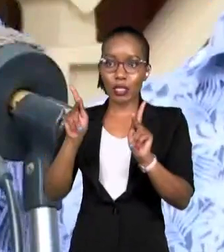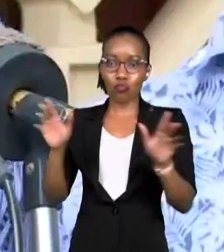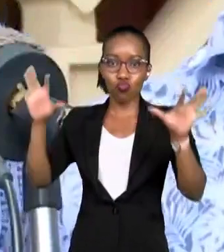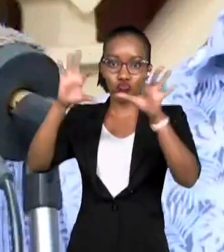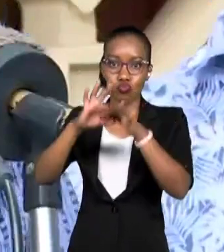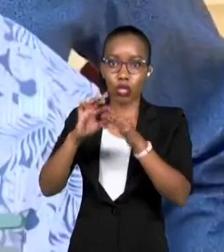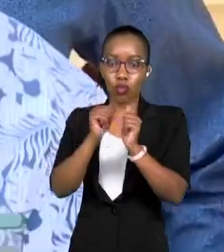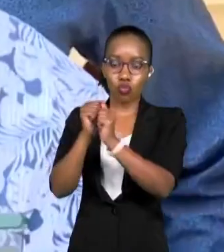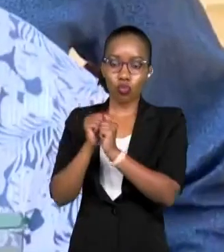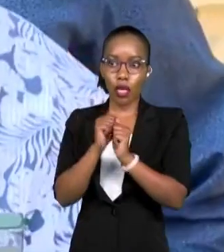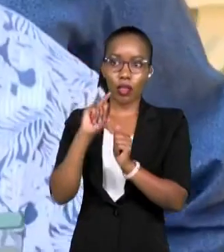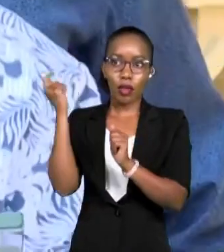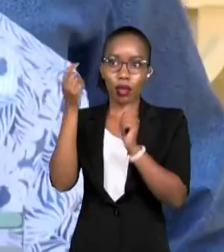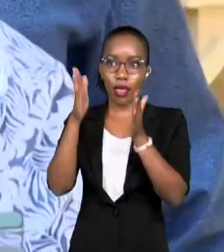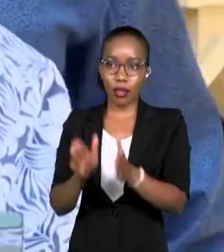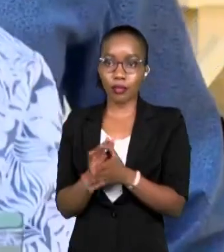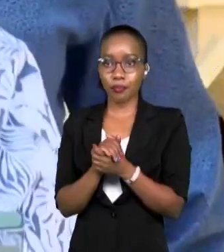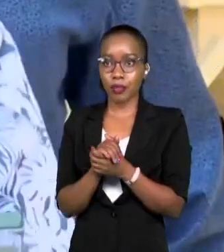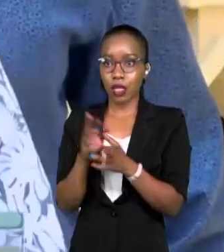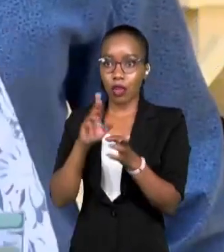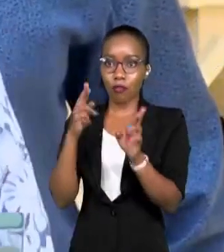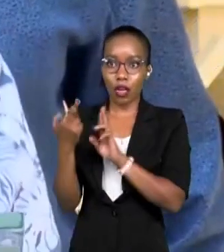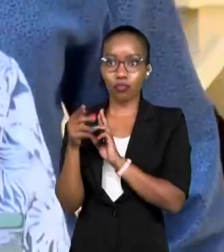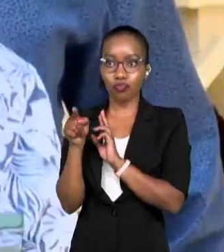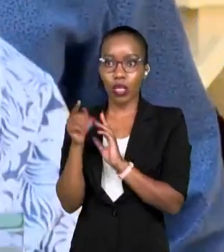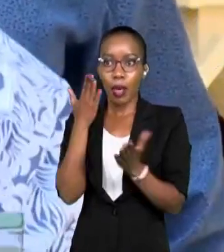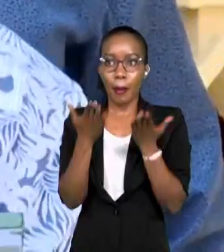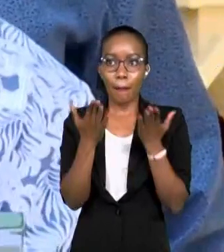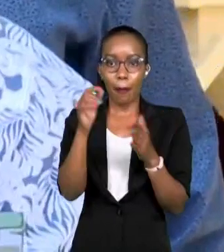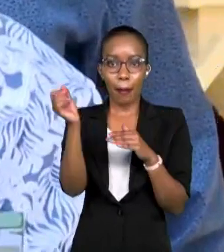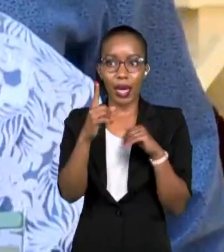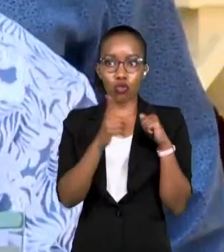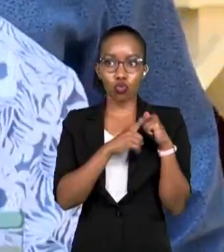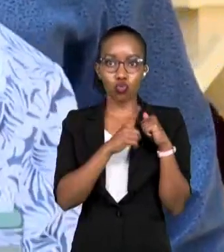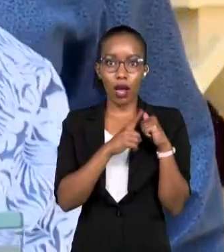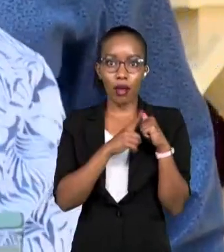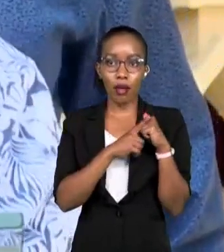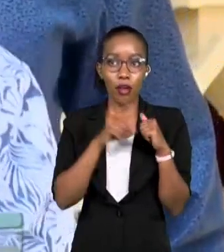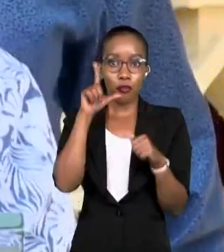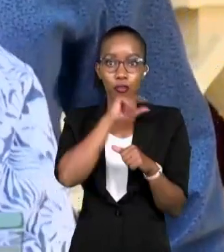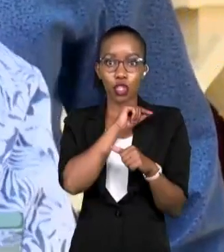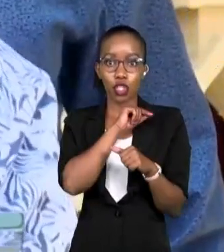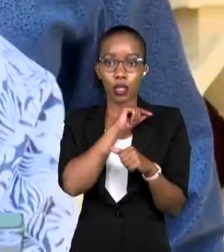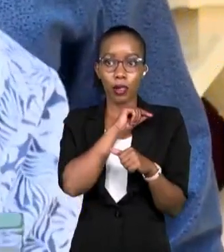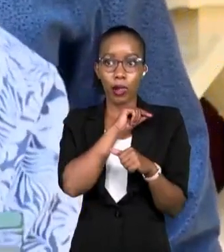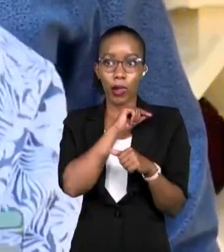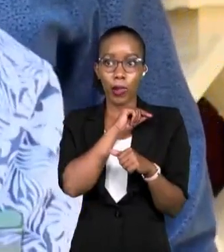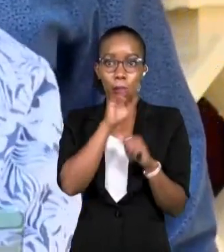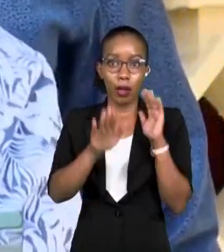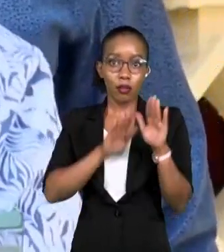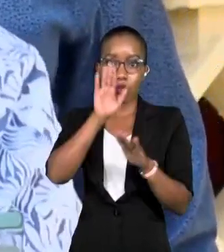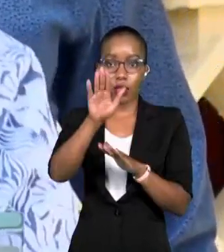bringing Kenyans together. A referendum. Labda mwezi wa July, tukimaliza hiyo hatua